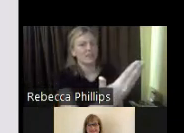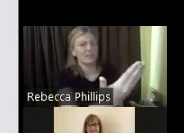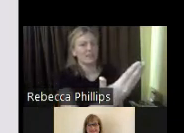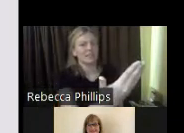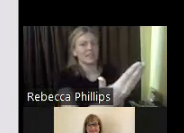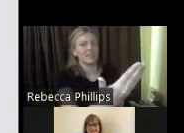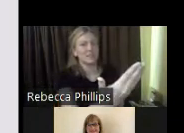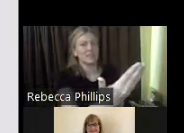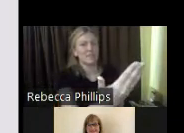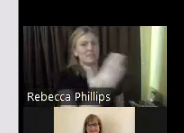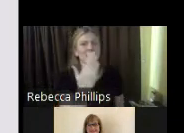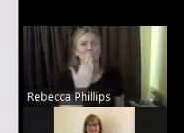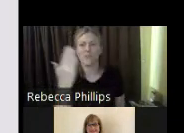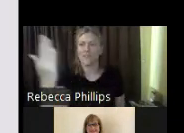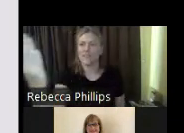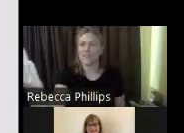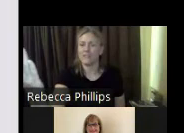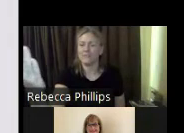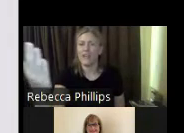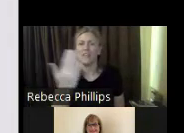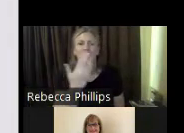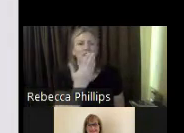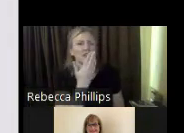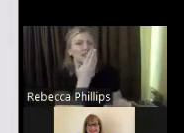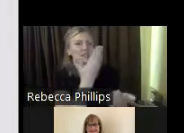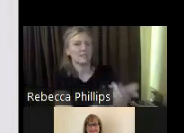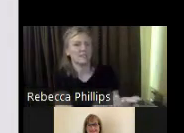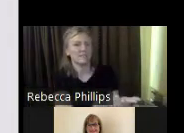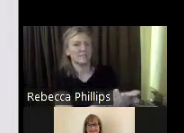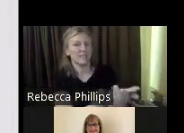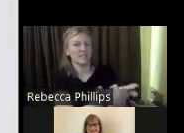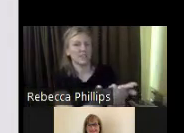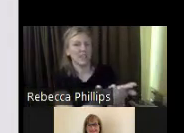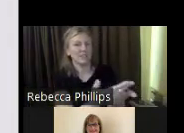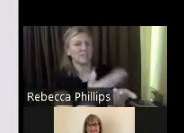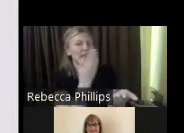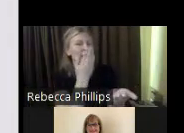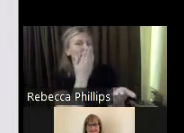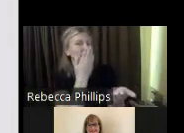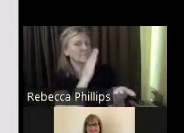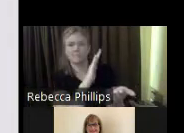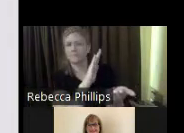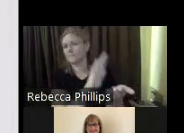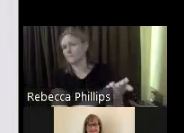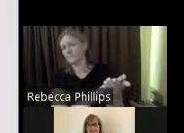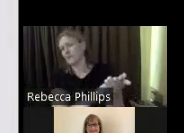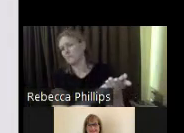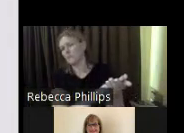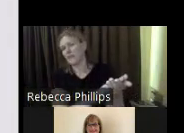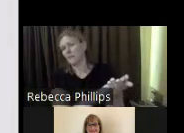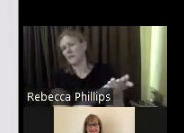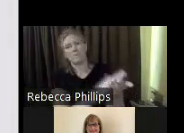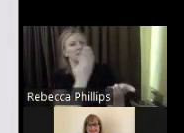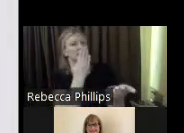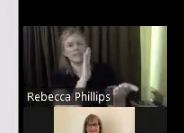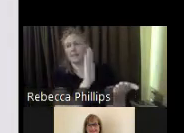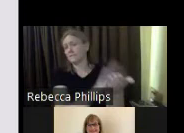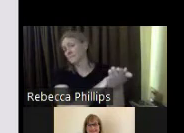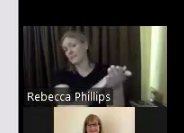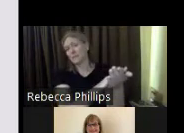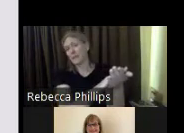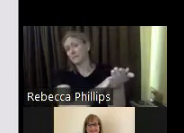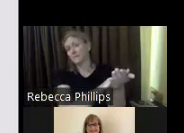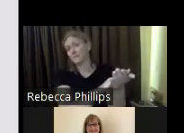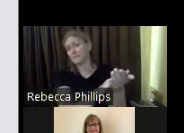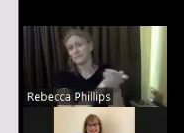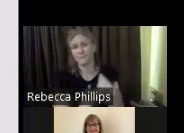you, you kind of take it towards that person. So thank you. And then good is into your hand. Bad, kind of move your head away from it. And you're like,